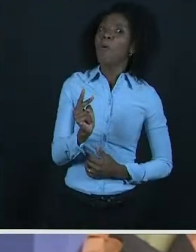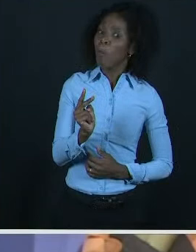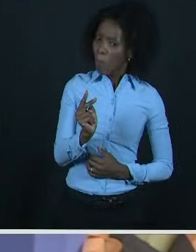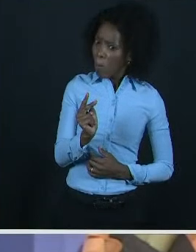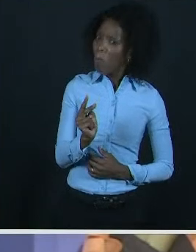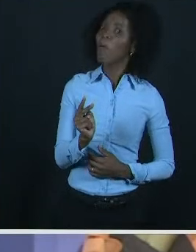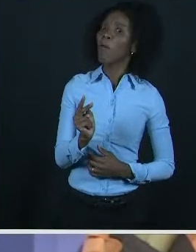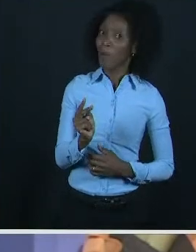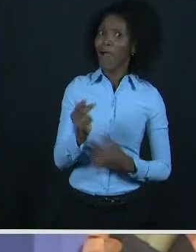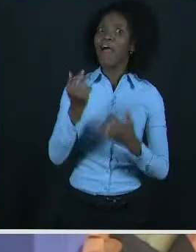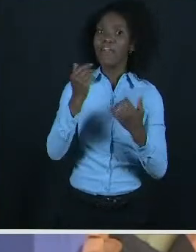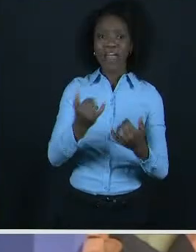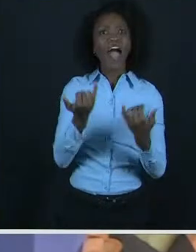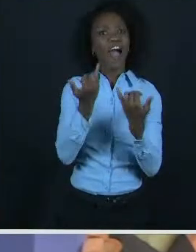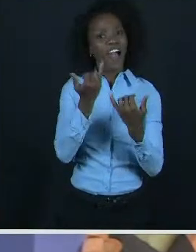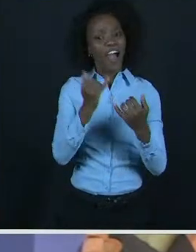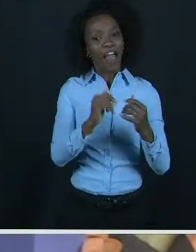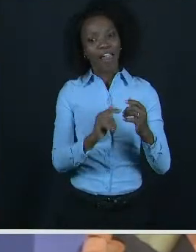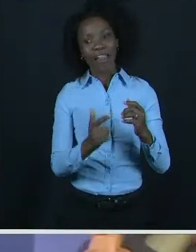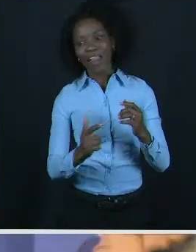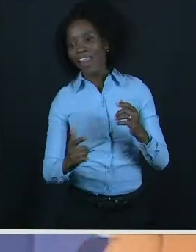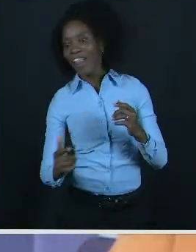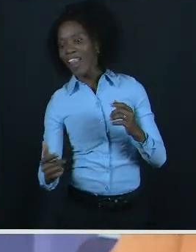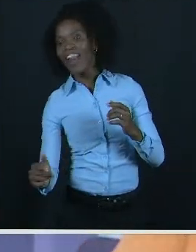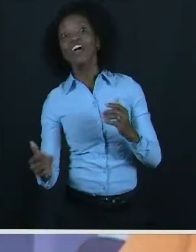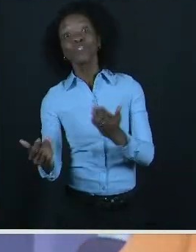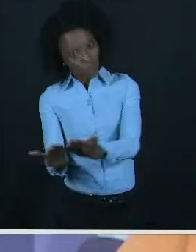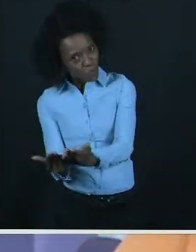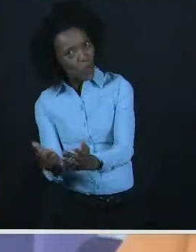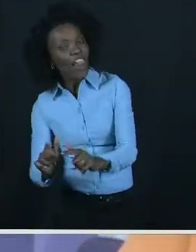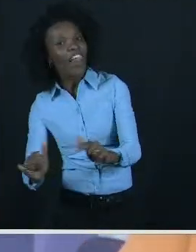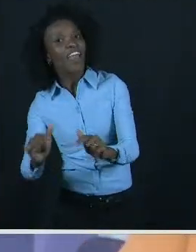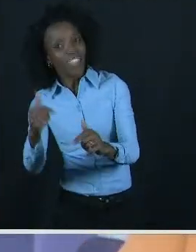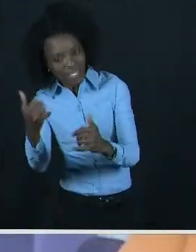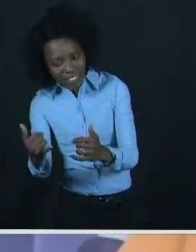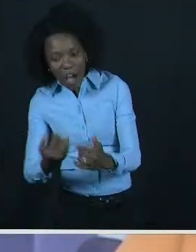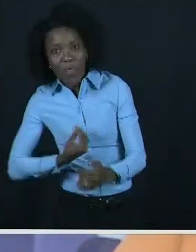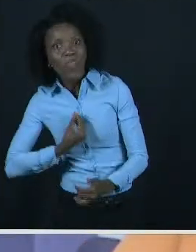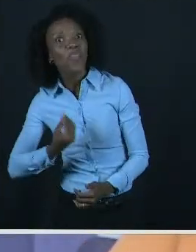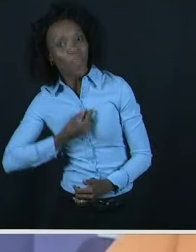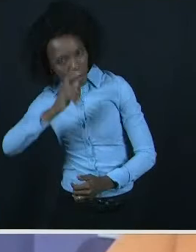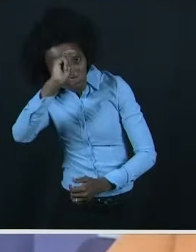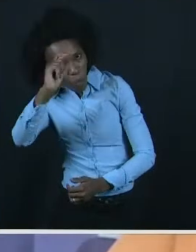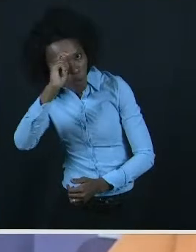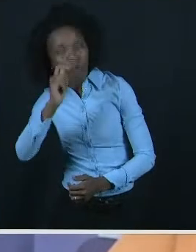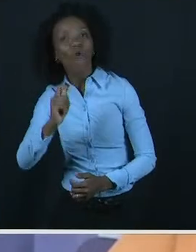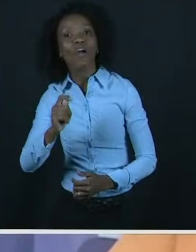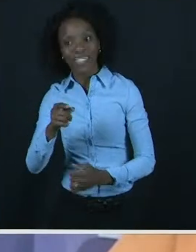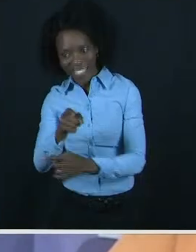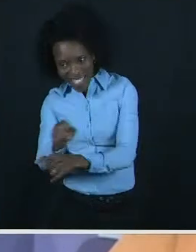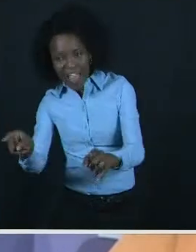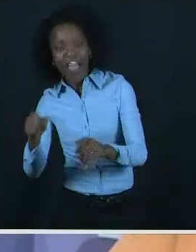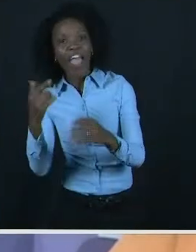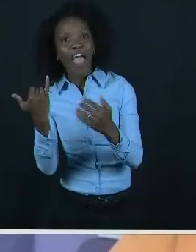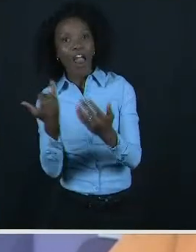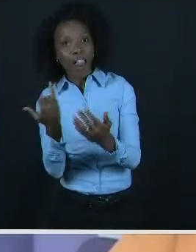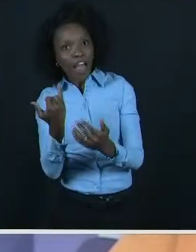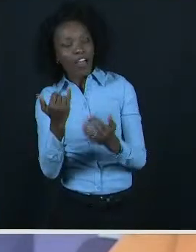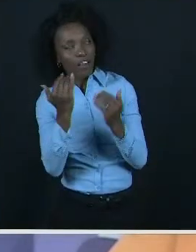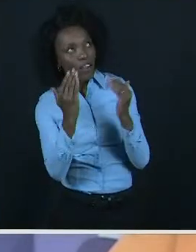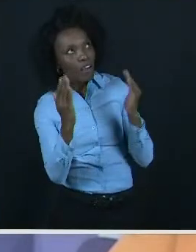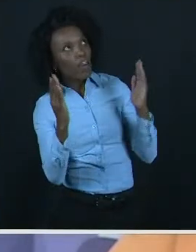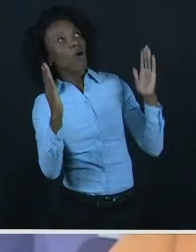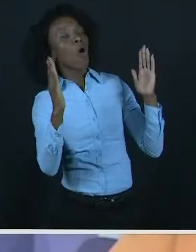it's cascading even down at school level, where young boys are now being exposed